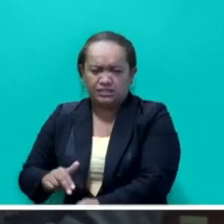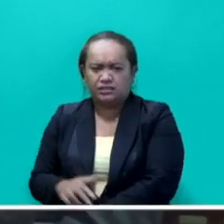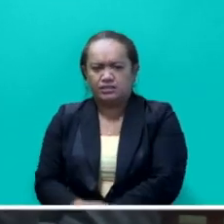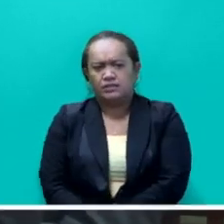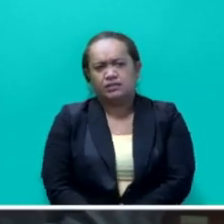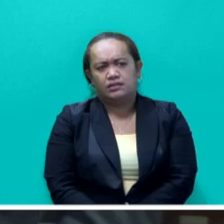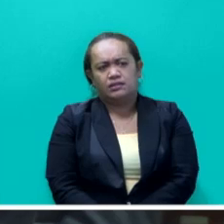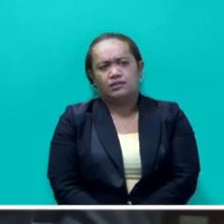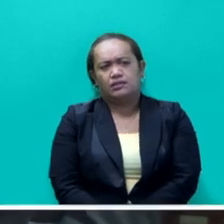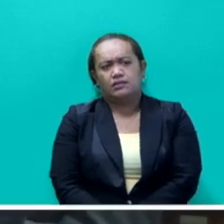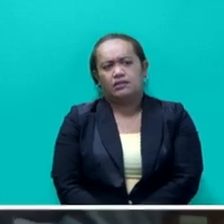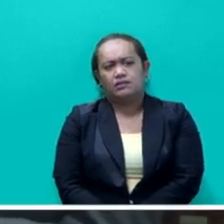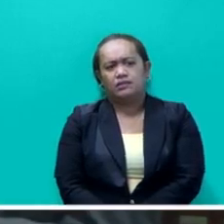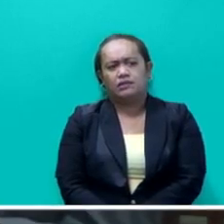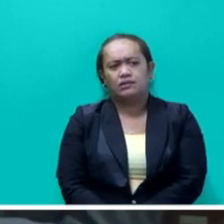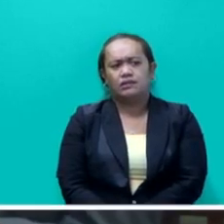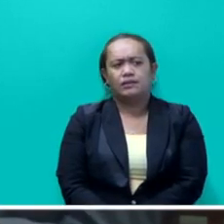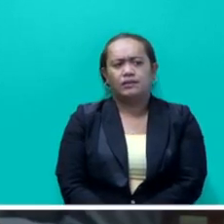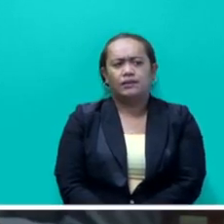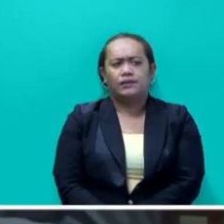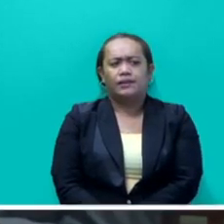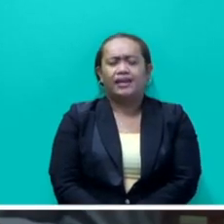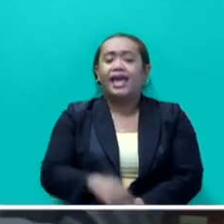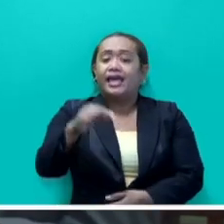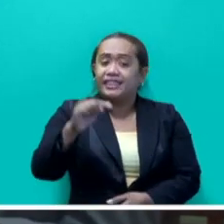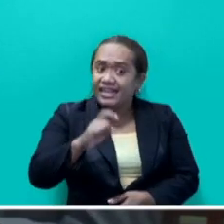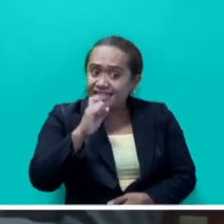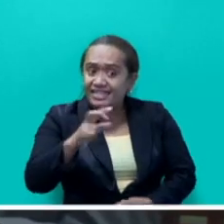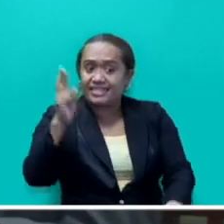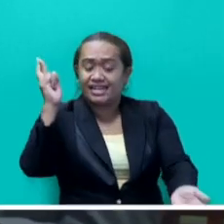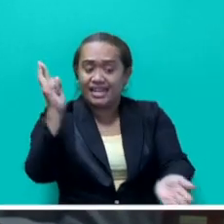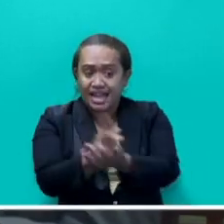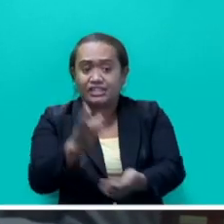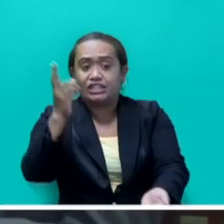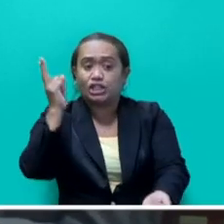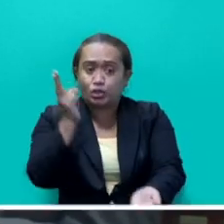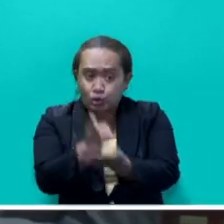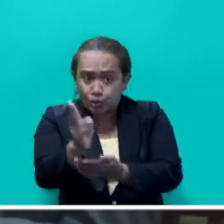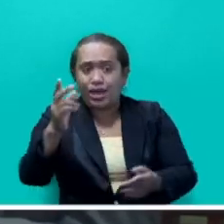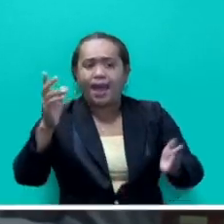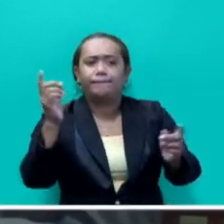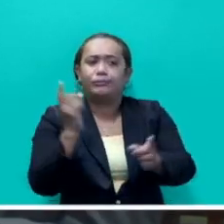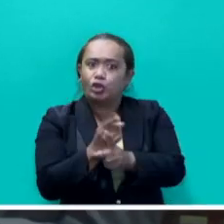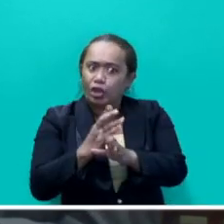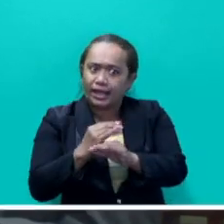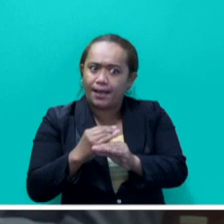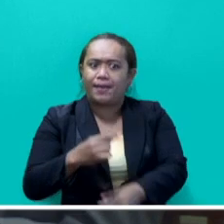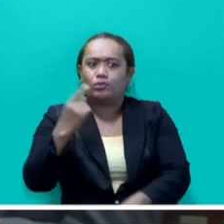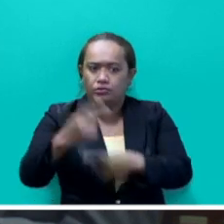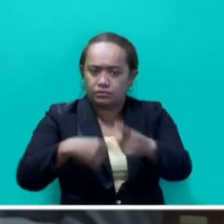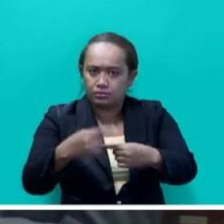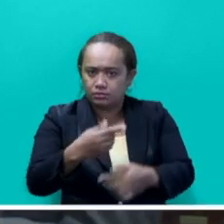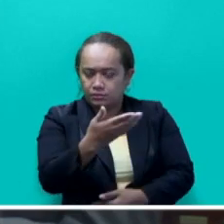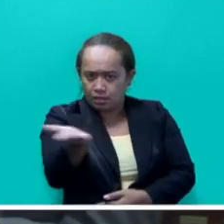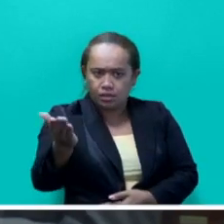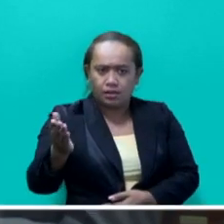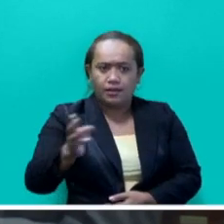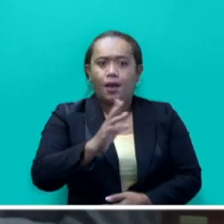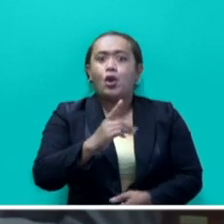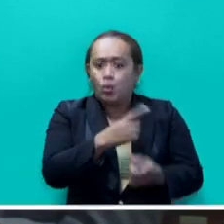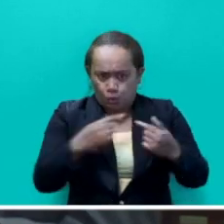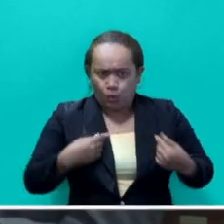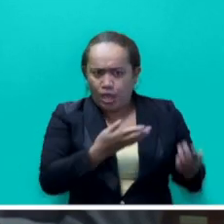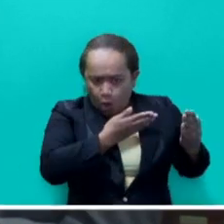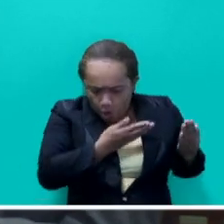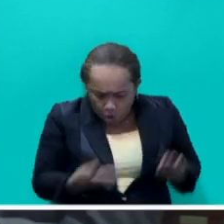Mr. Speaker, this is the reality and this is the truth I'm talking about as honorable members of this House. Order.